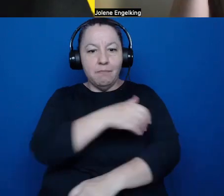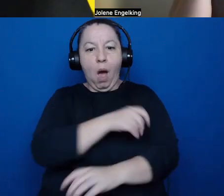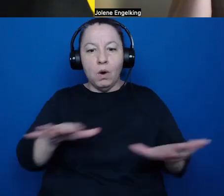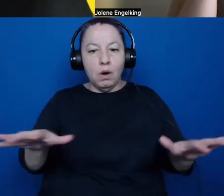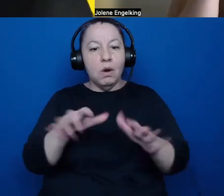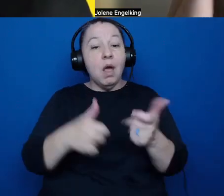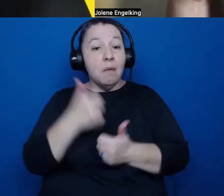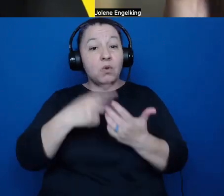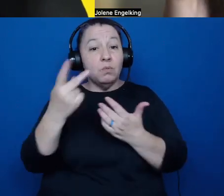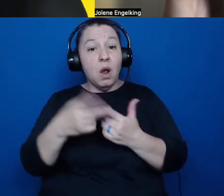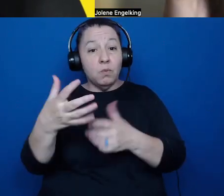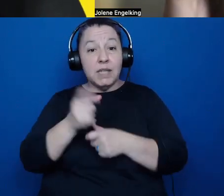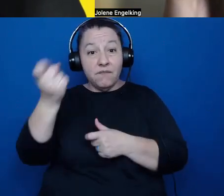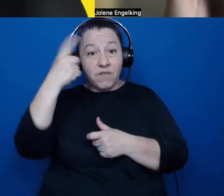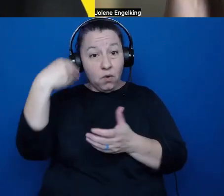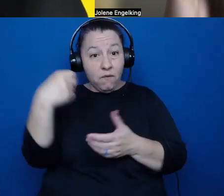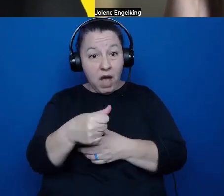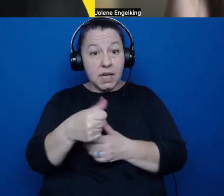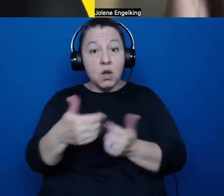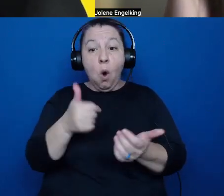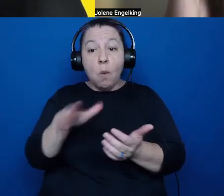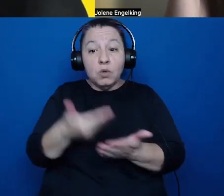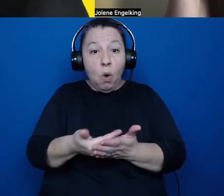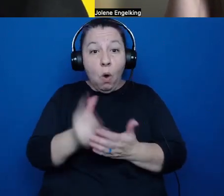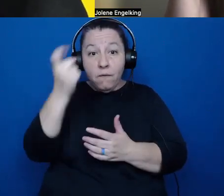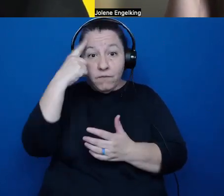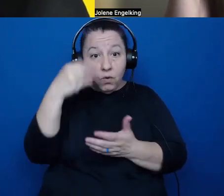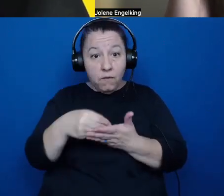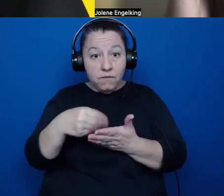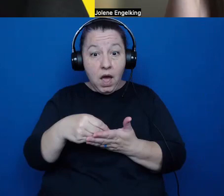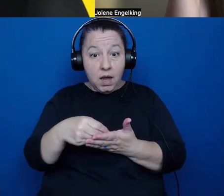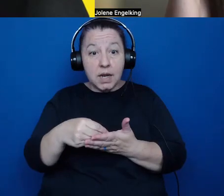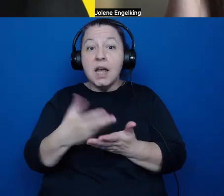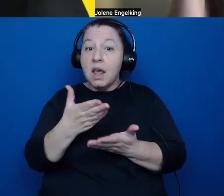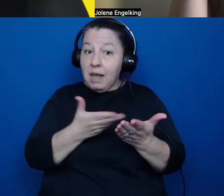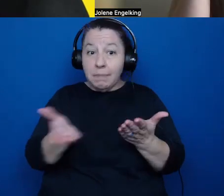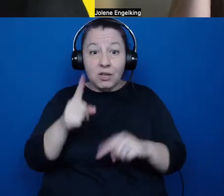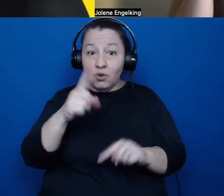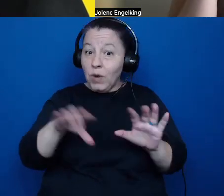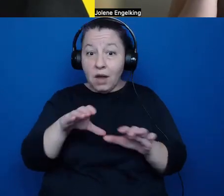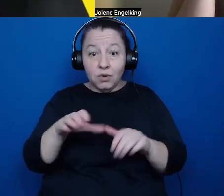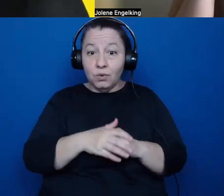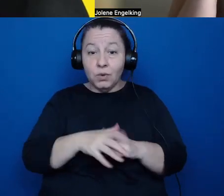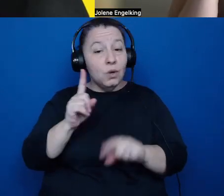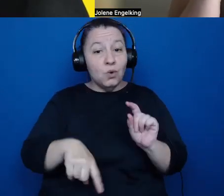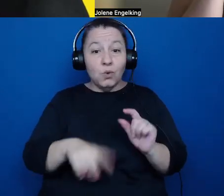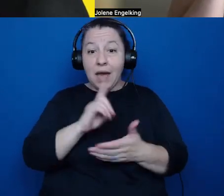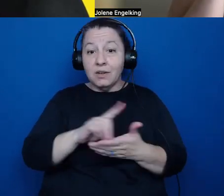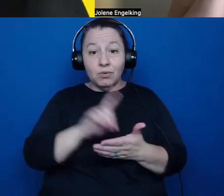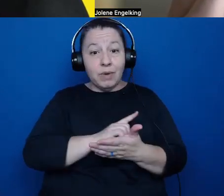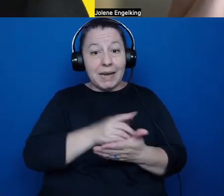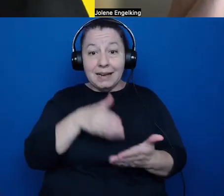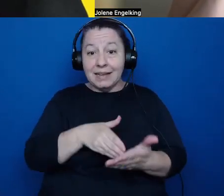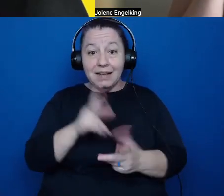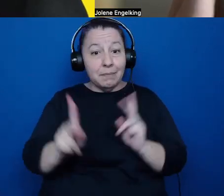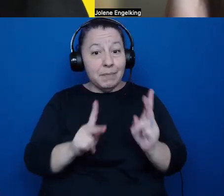federal funding, and within almost all federal funding, there are things that you can't do. That you can't be discriminating against people because